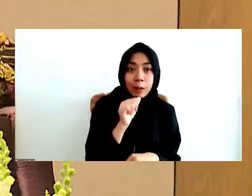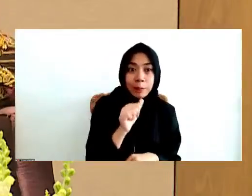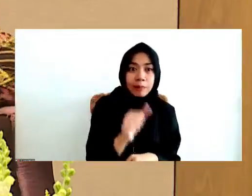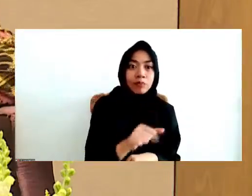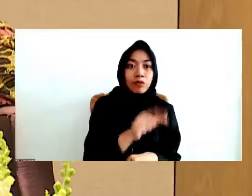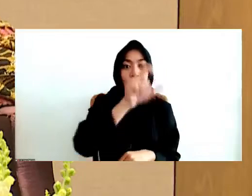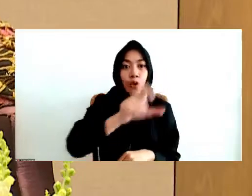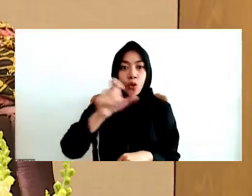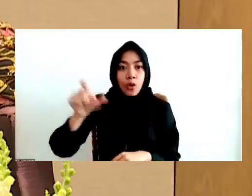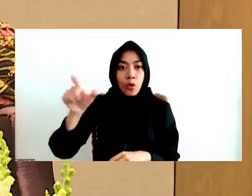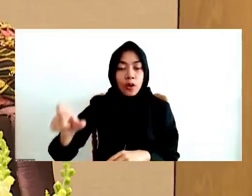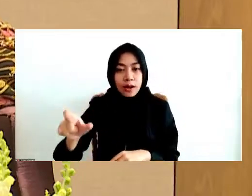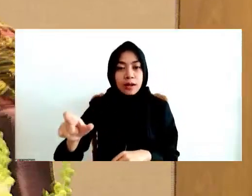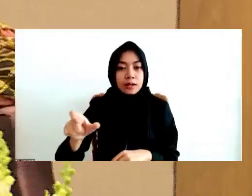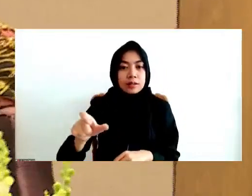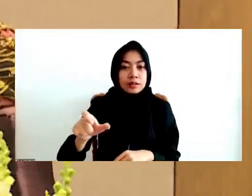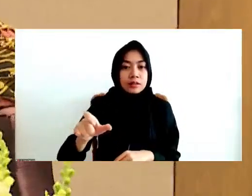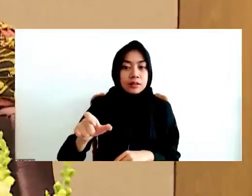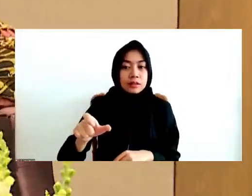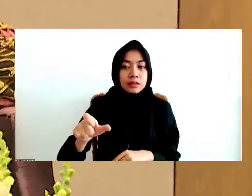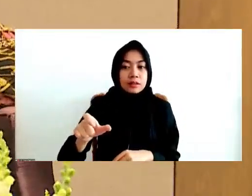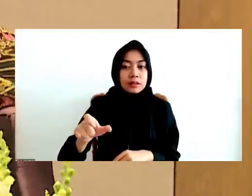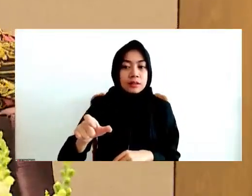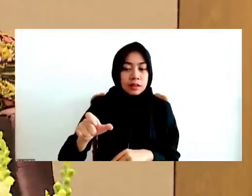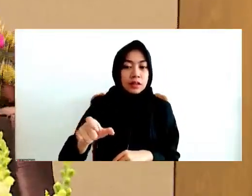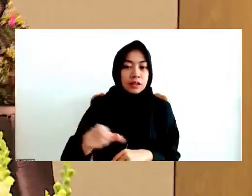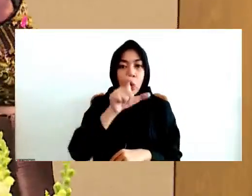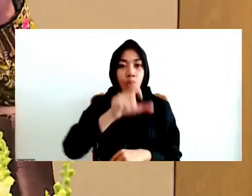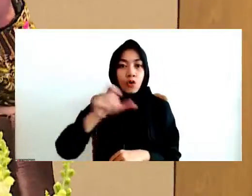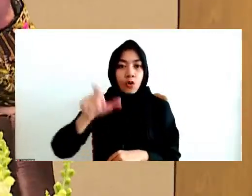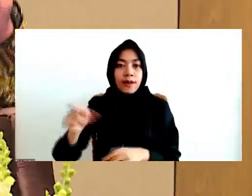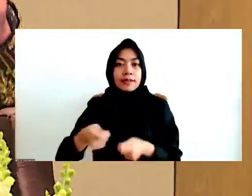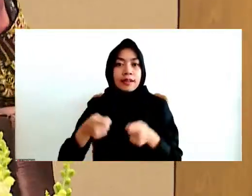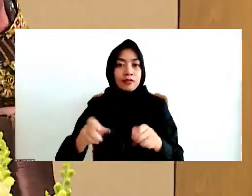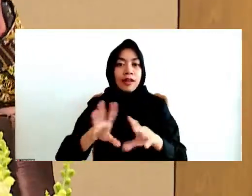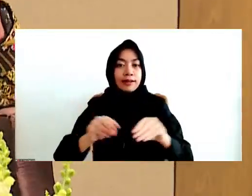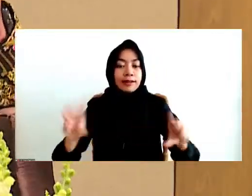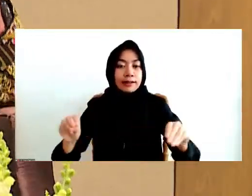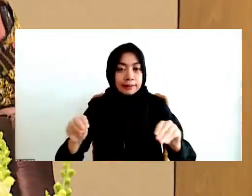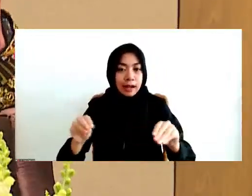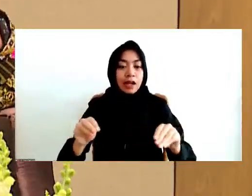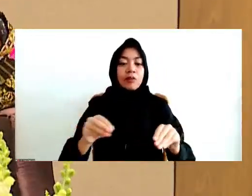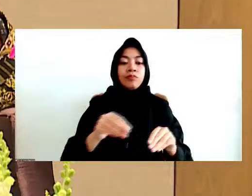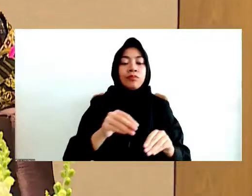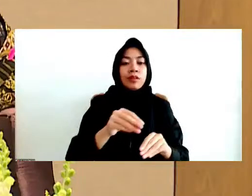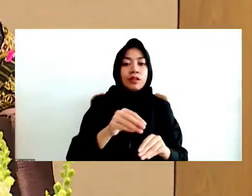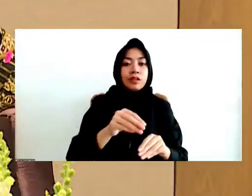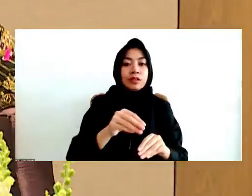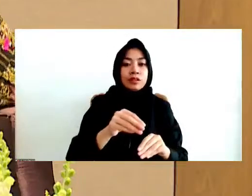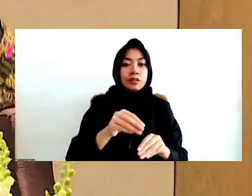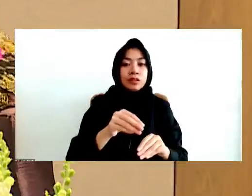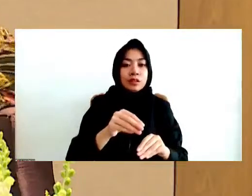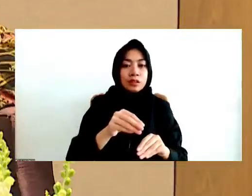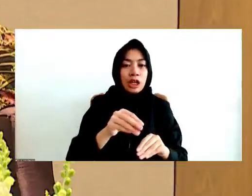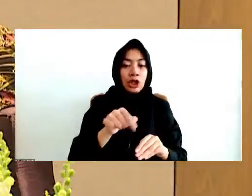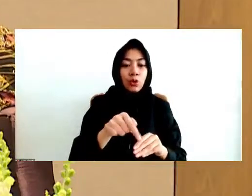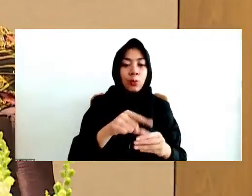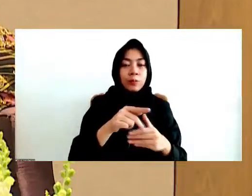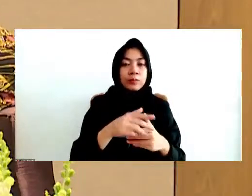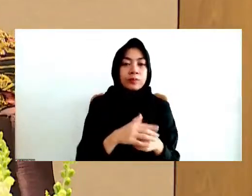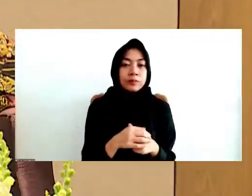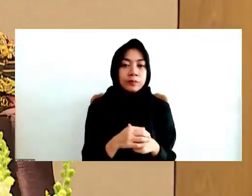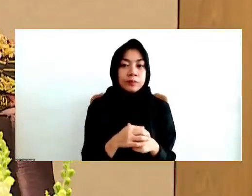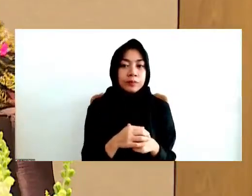this is interesting. I'll discuss later about this. But the program was initially designed